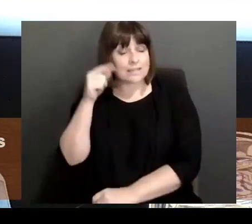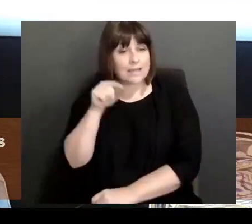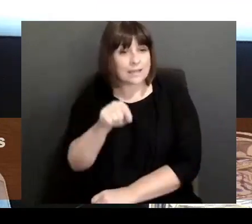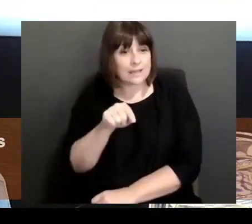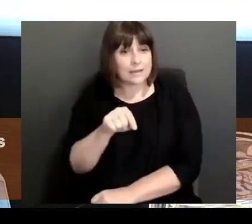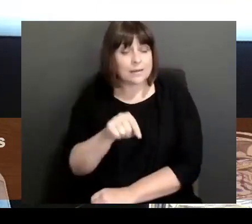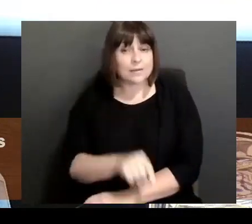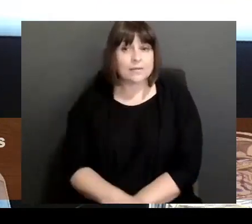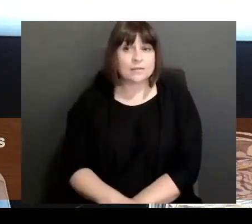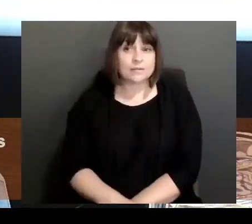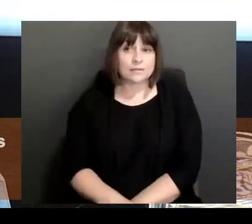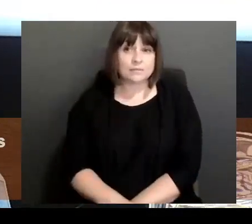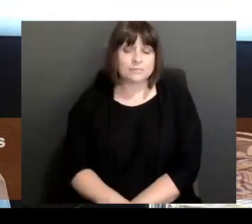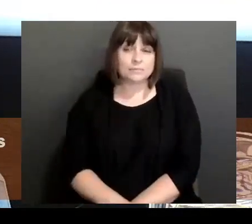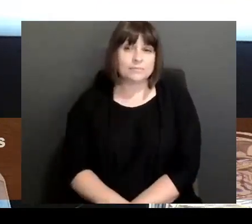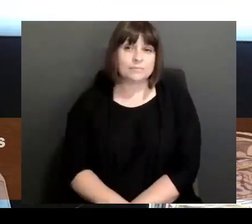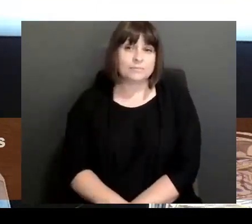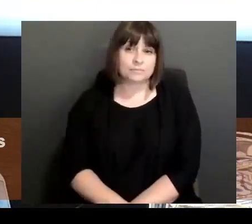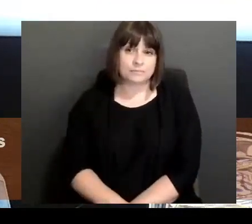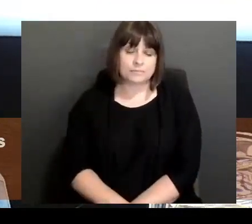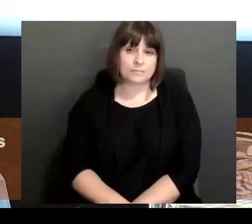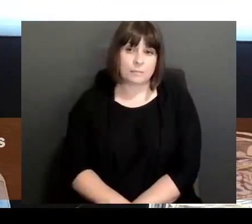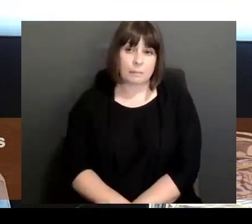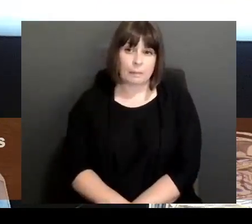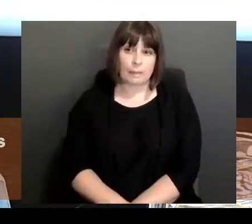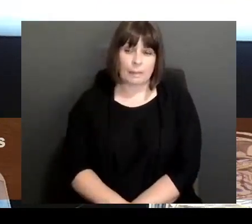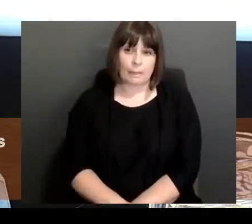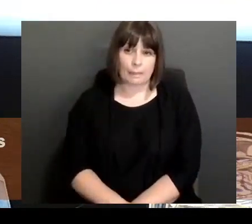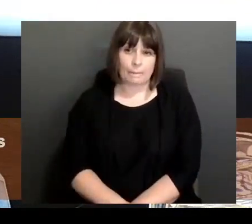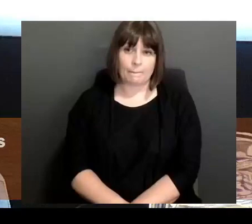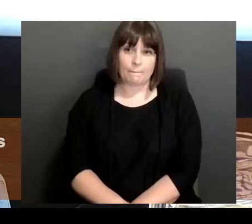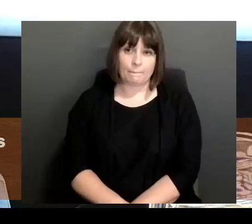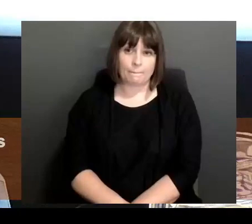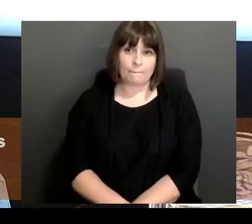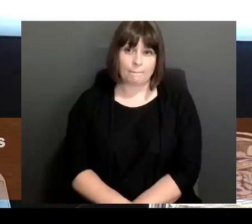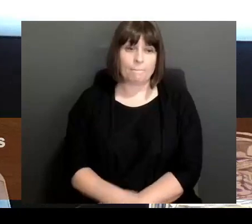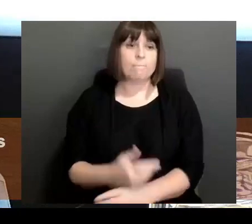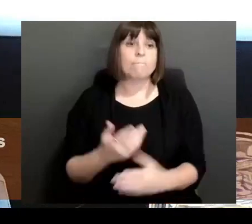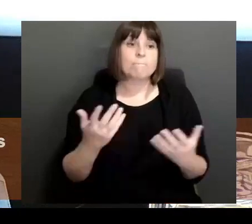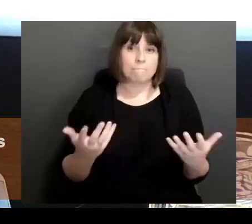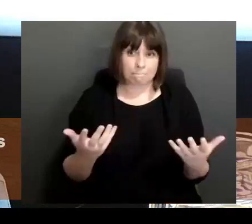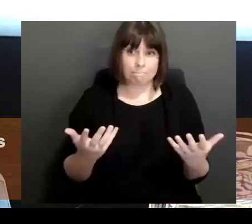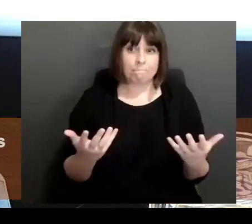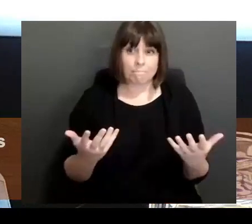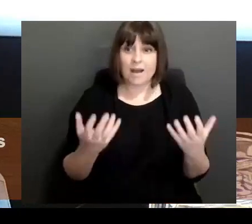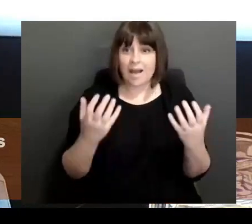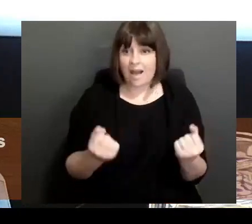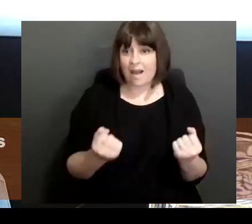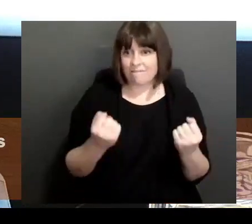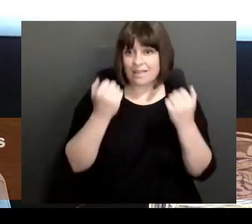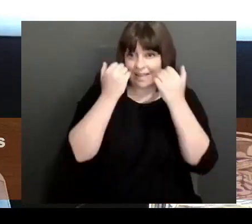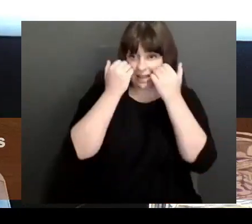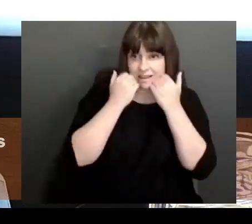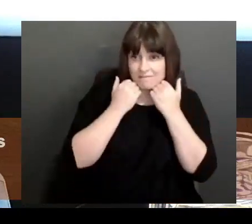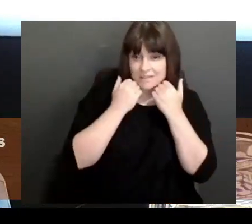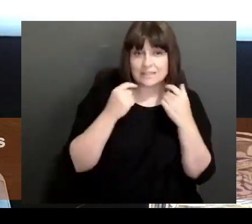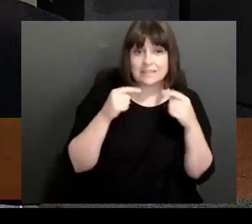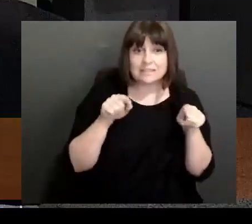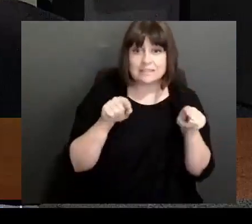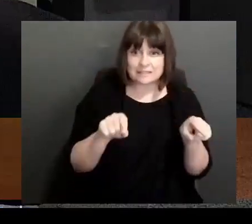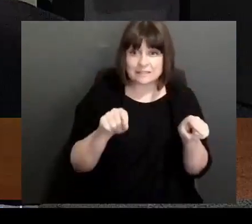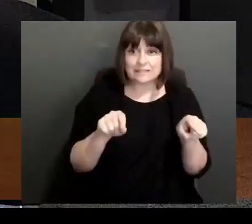and ultimately, the proof is going to be in showing the evidence and having evidence. Would you agree it's a double